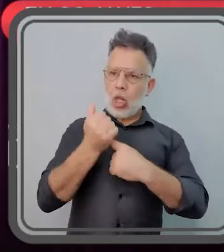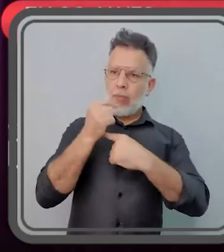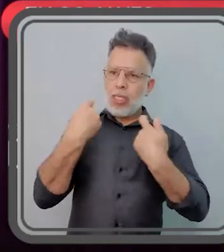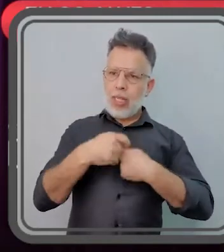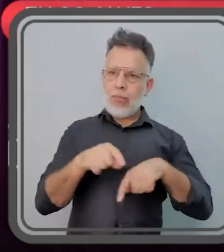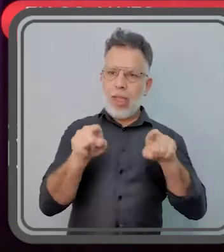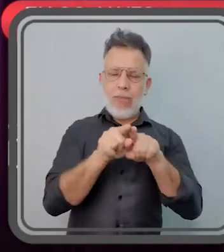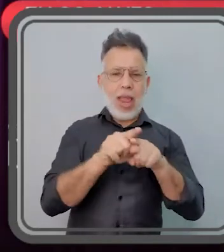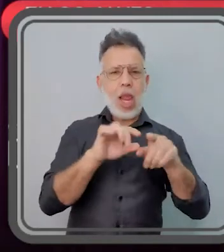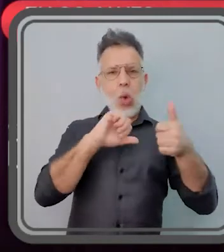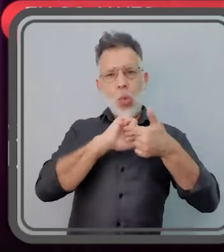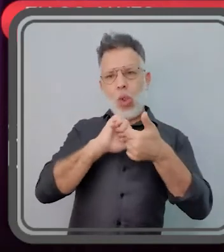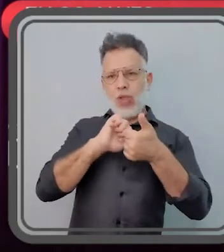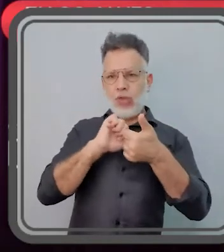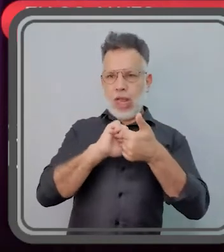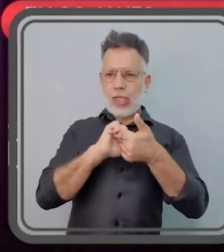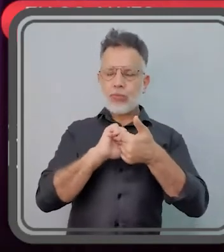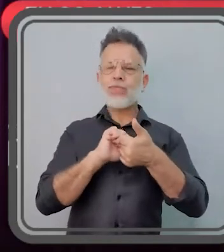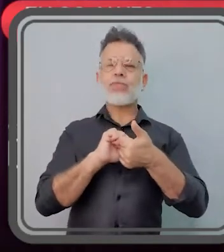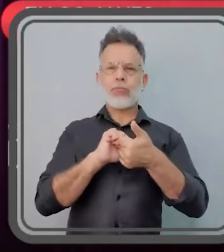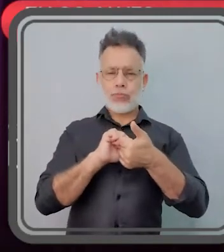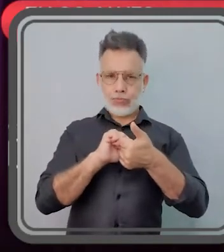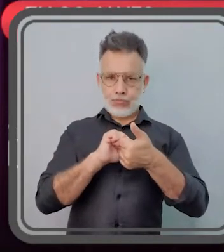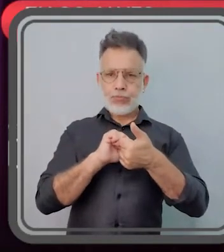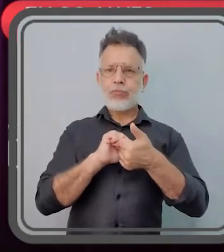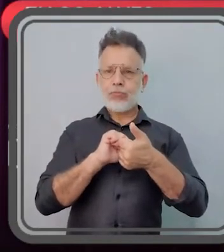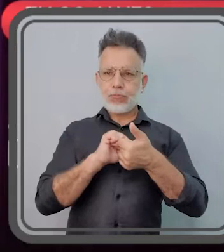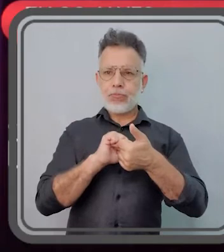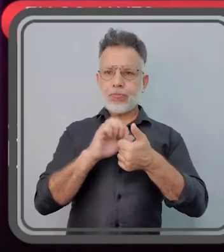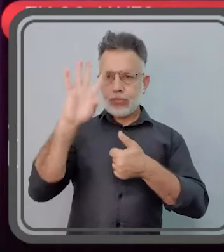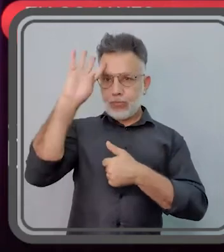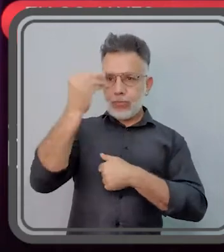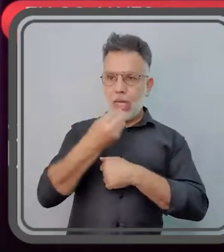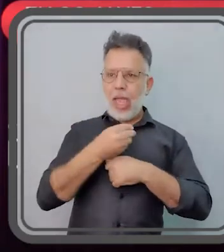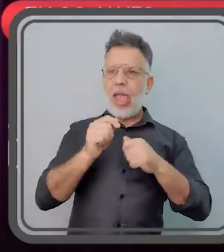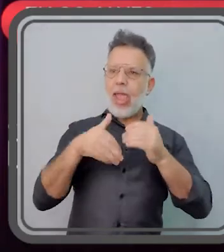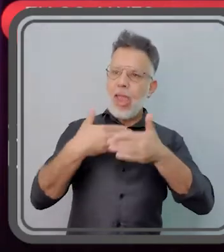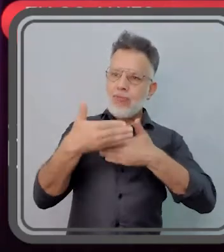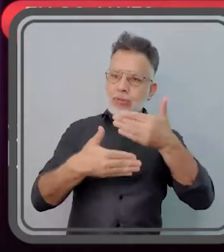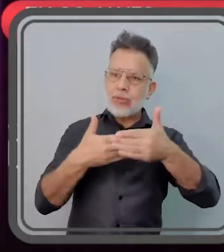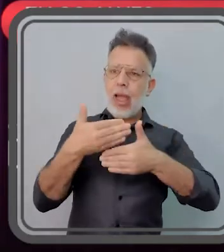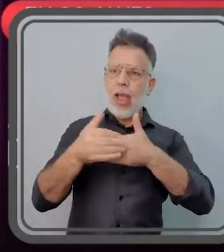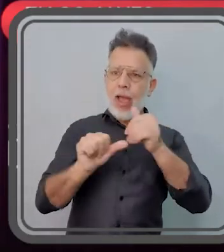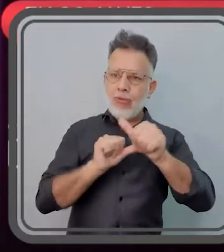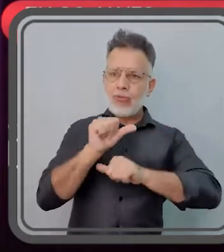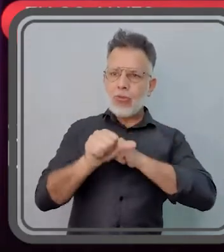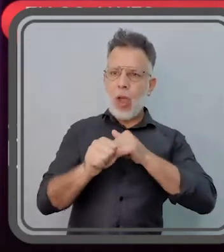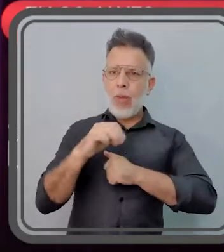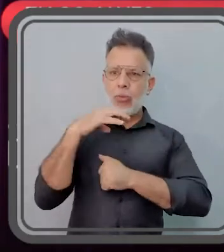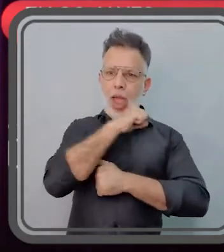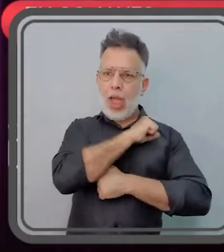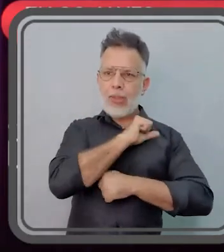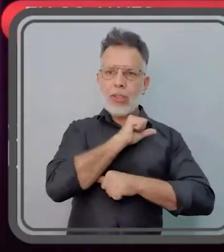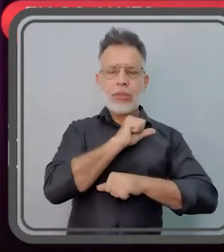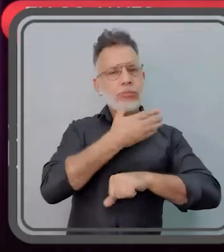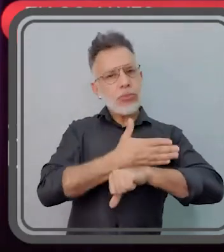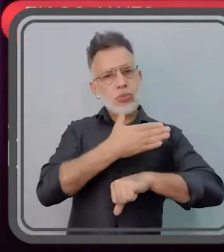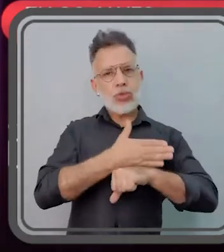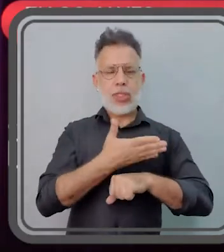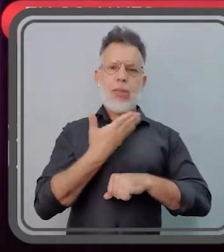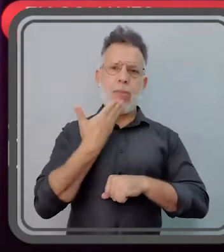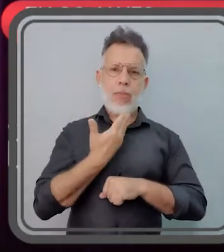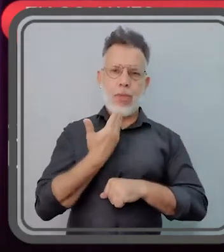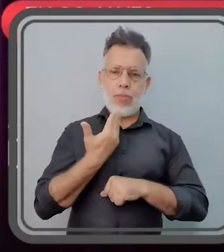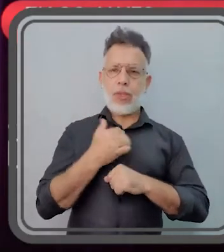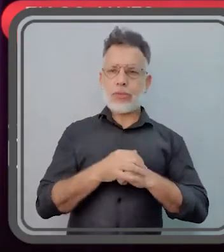would need. And they are also skilled and are able to move forward in the career much faster because